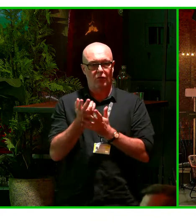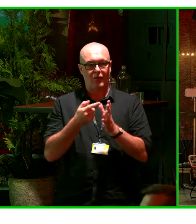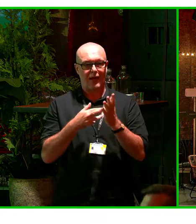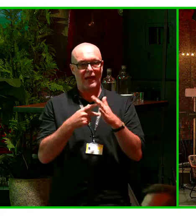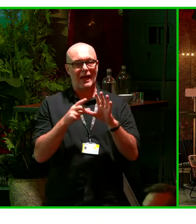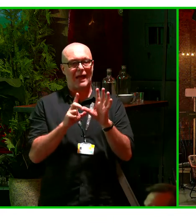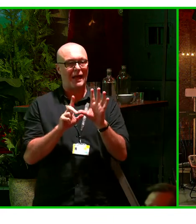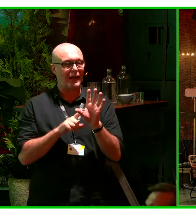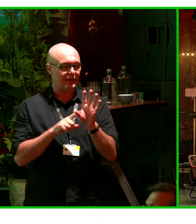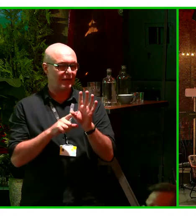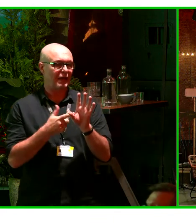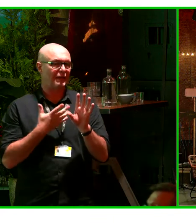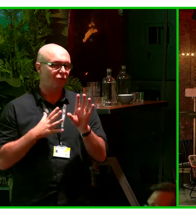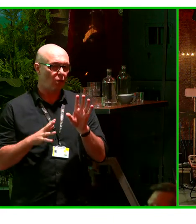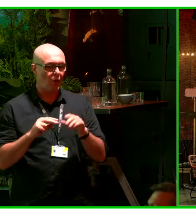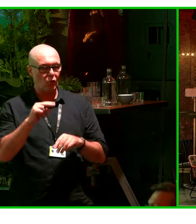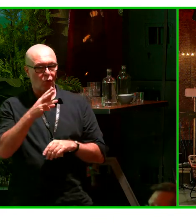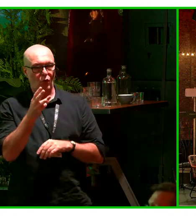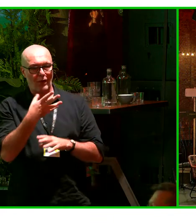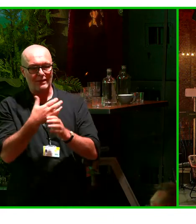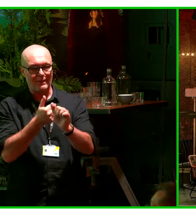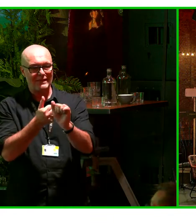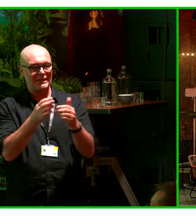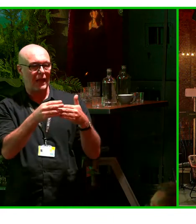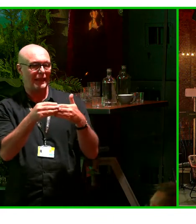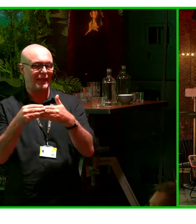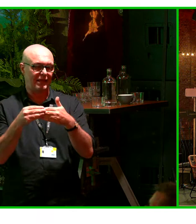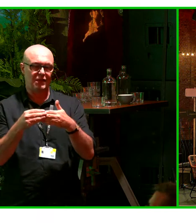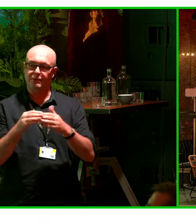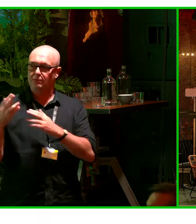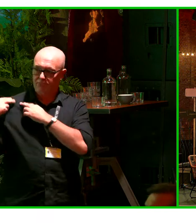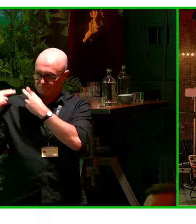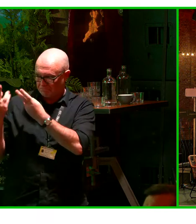from the Northwest Business Leadership Team. Over to you, Andy.